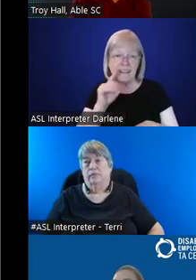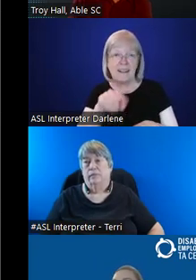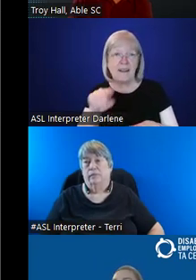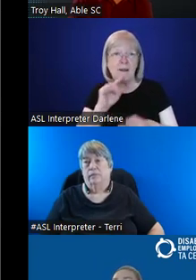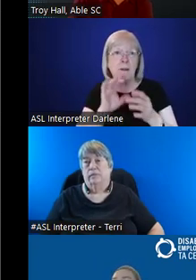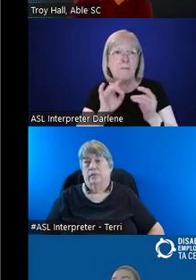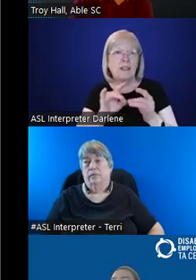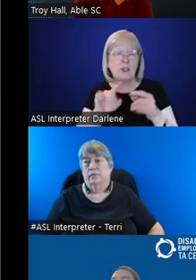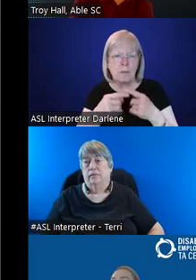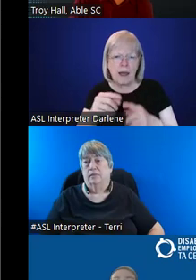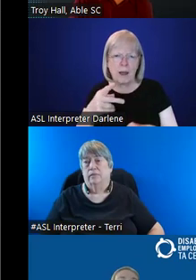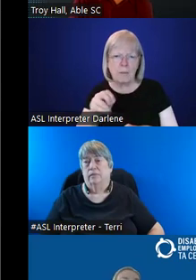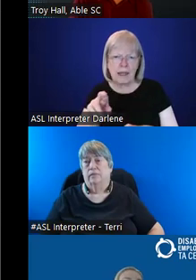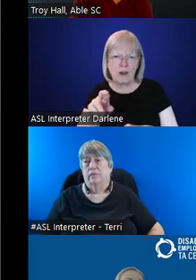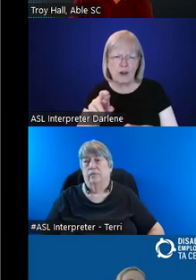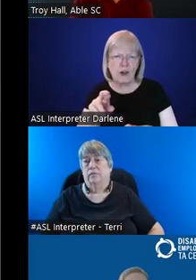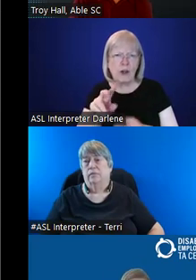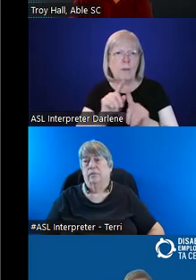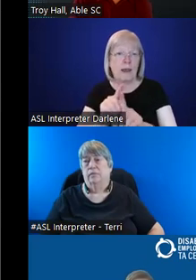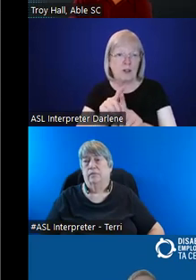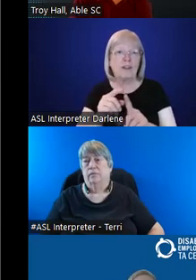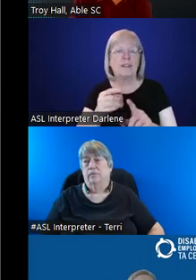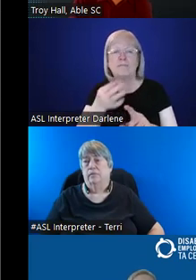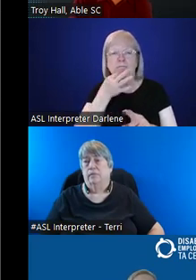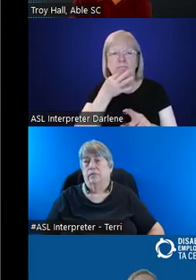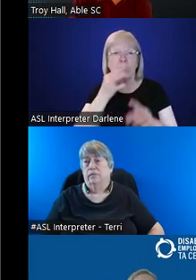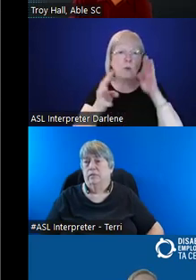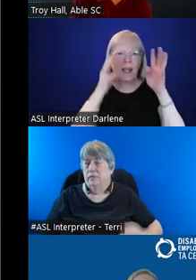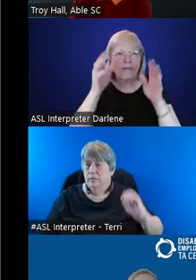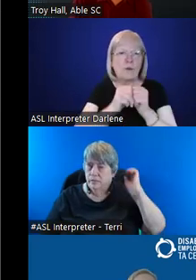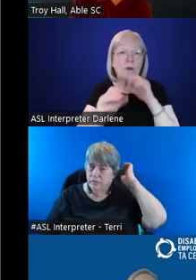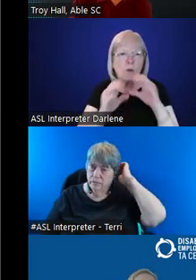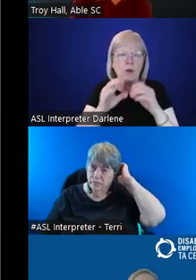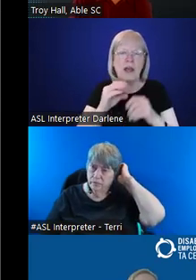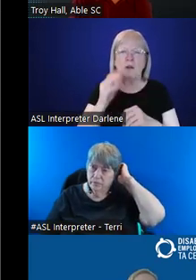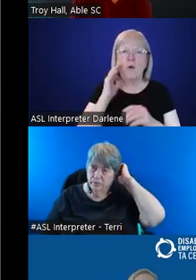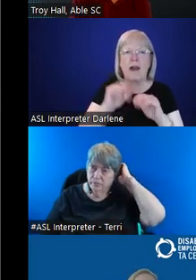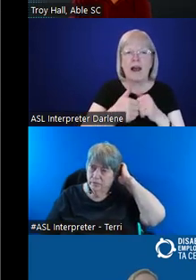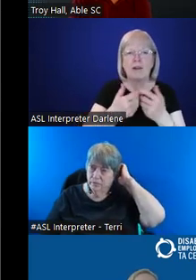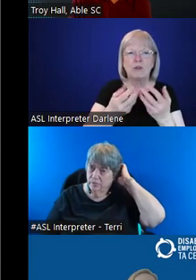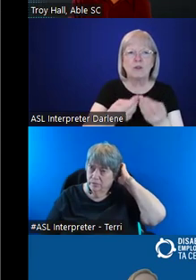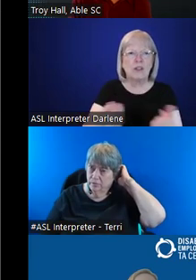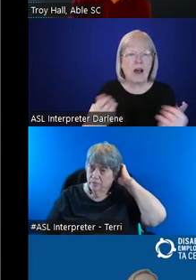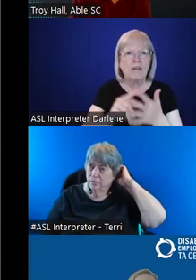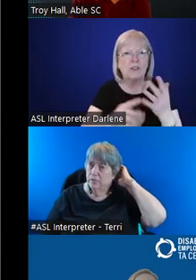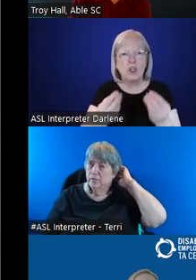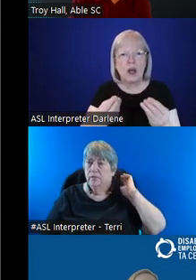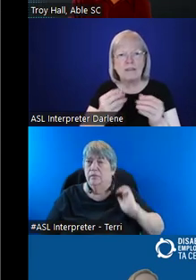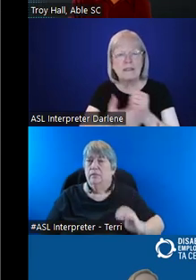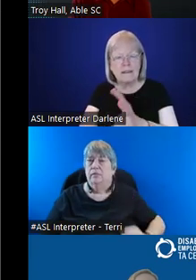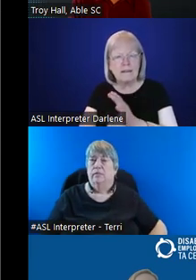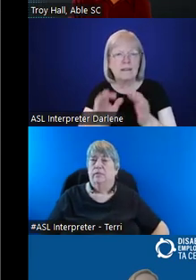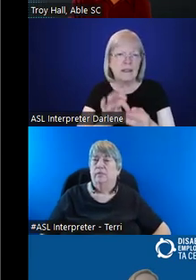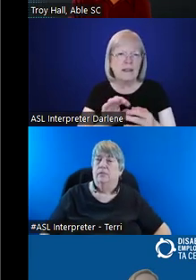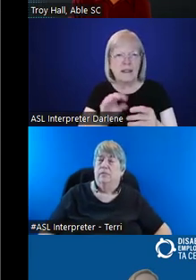mentors having creative communication and those soft skills, connections. Yeah, the connection to that independent